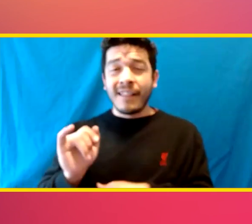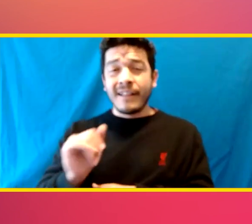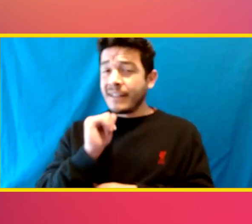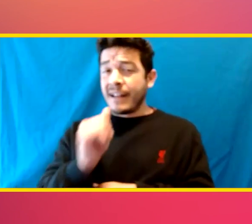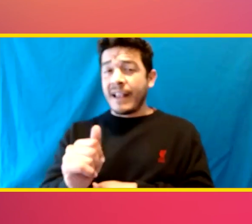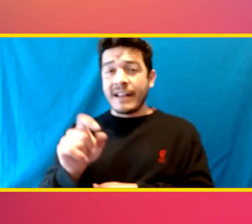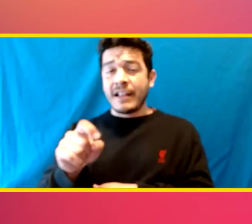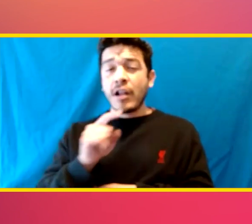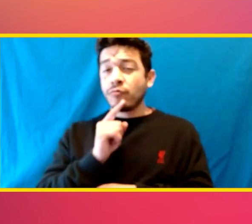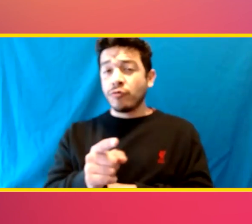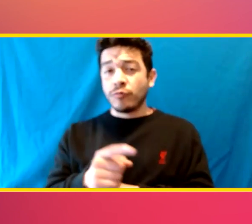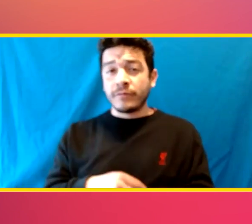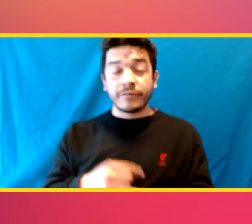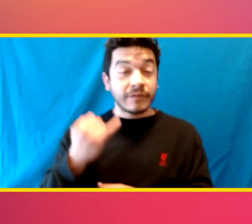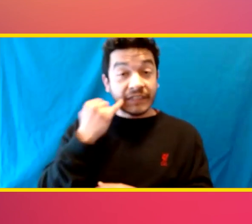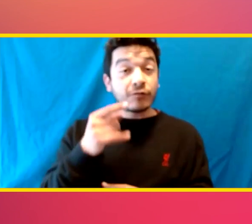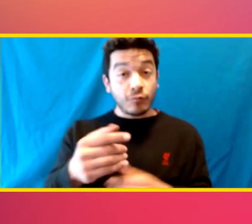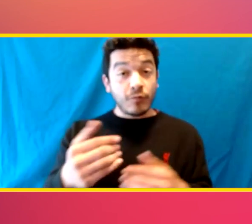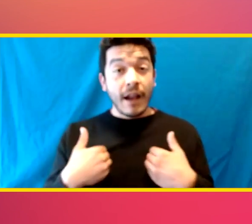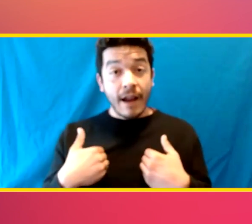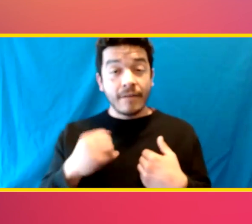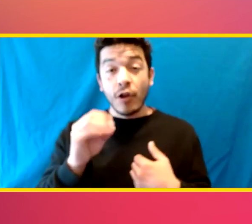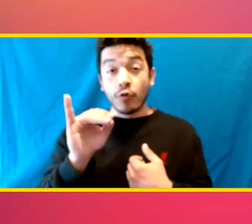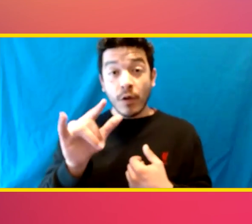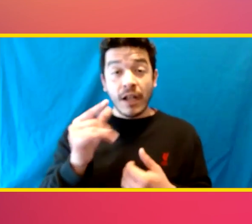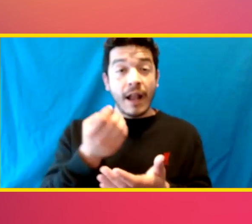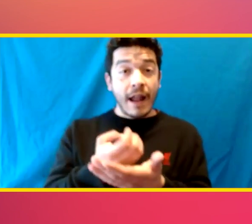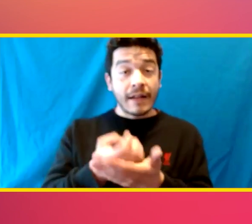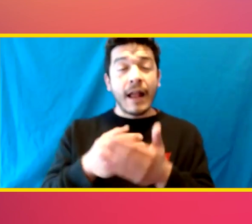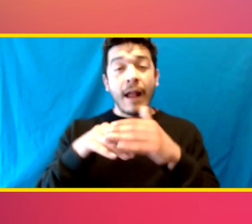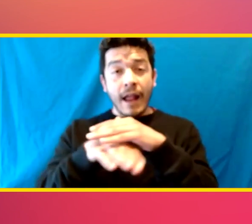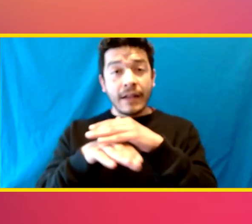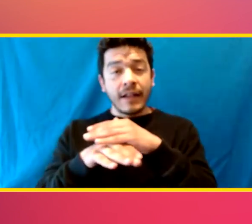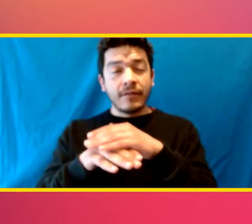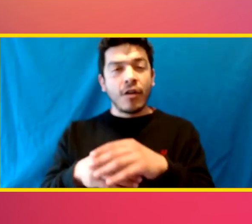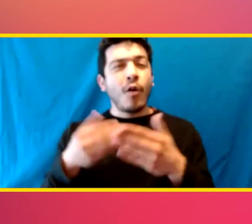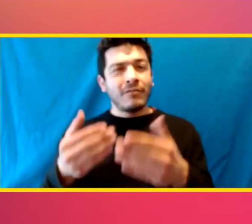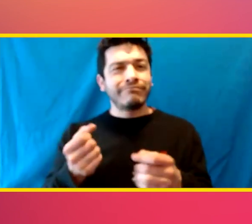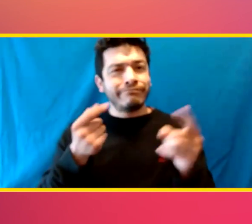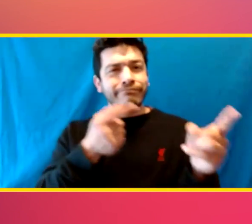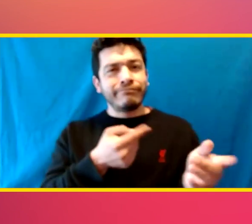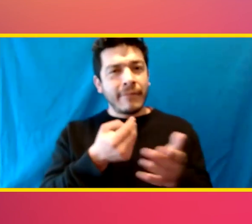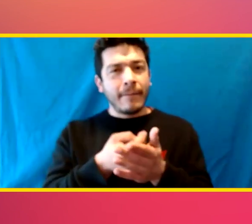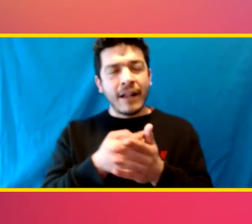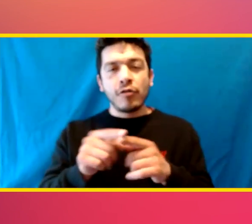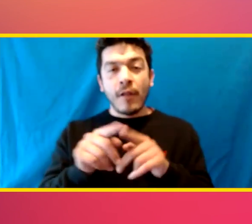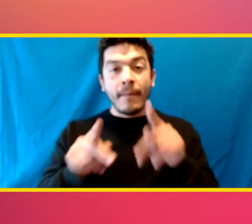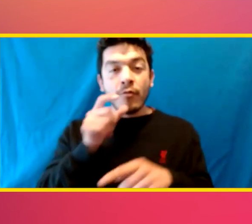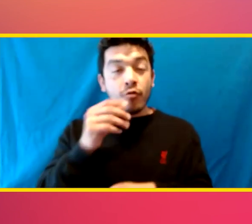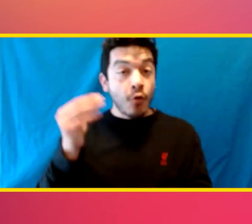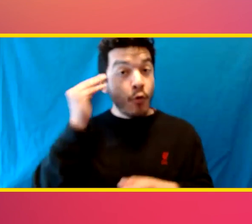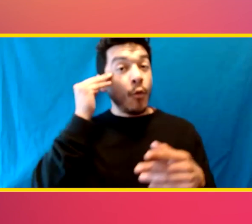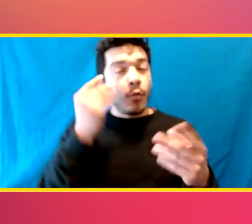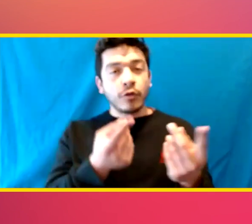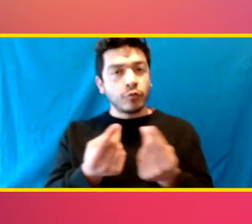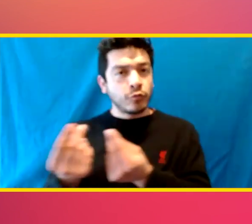not necessarily true. If you have social economic access, throw money at it to the people who know what they're